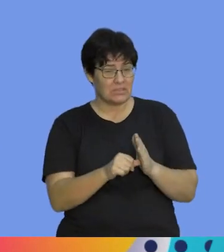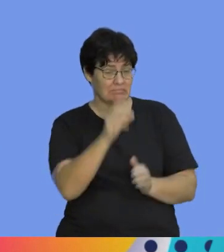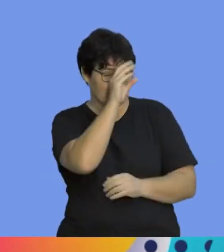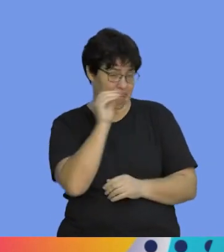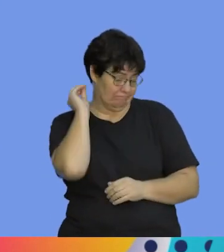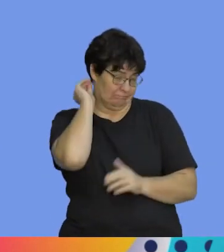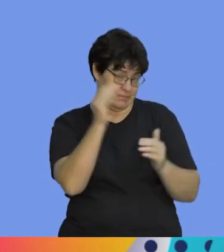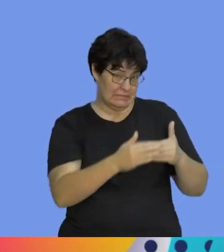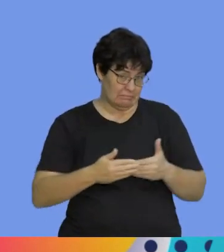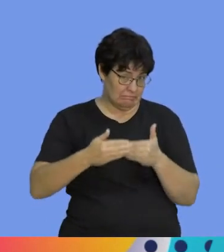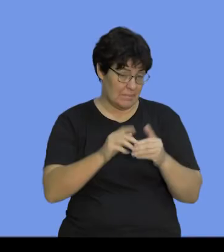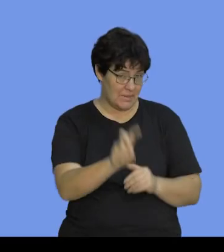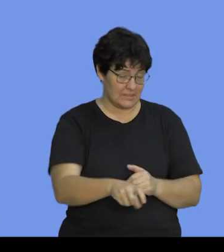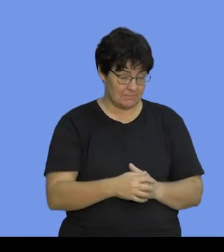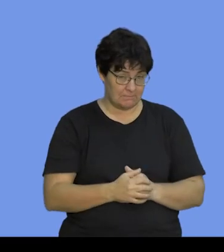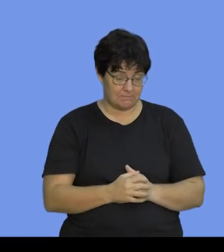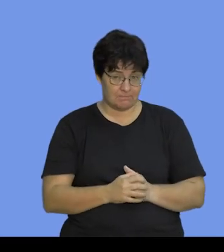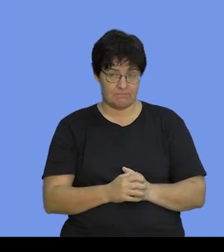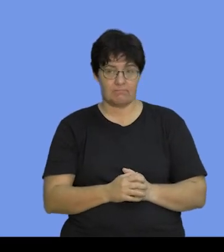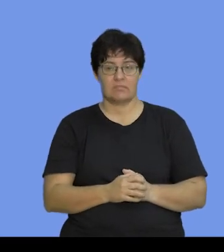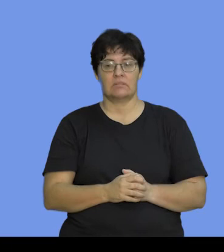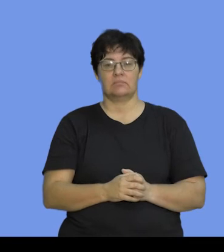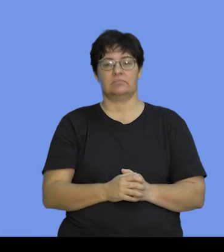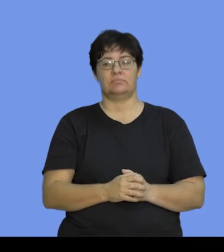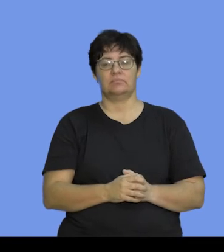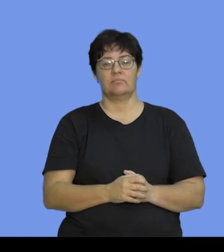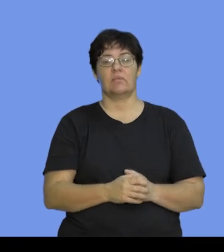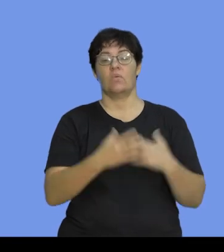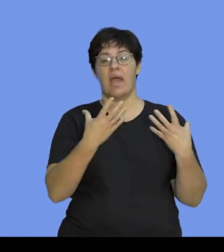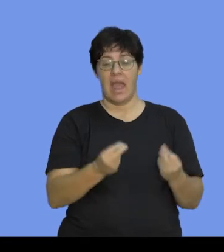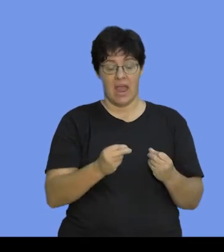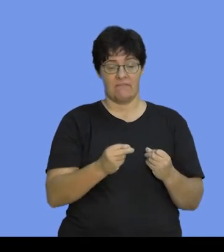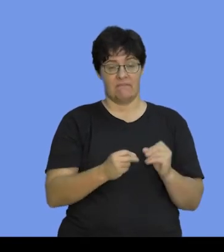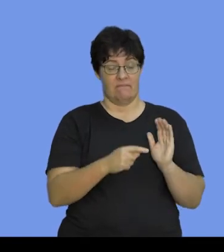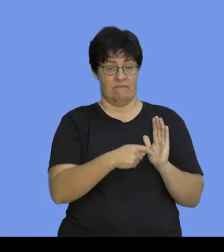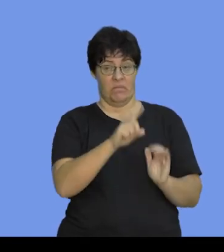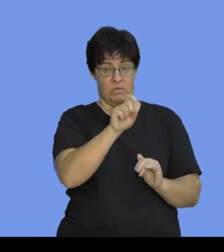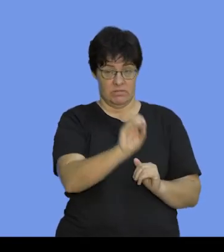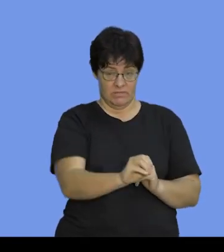careful attention to. Right, so without any waste of time, we have a scenario